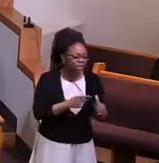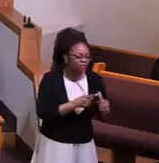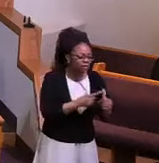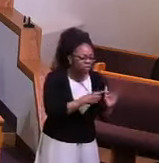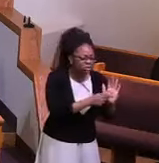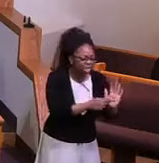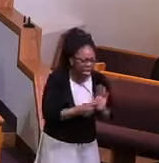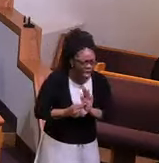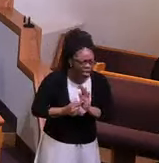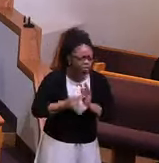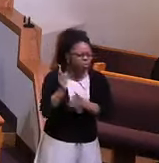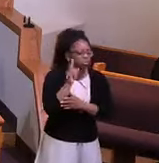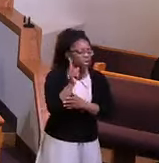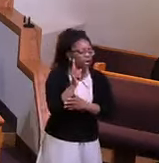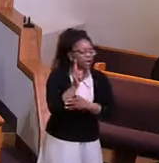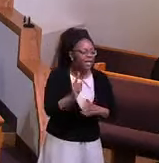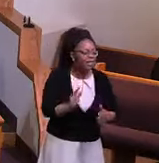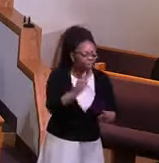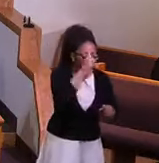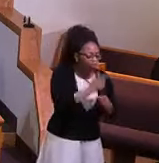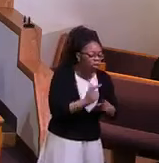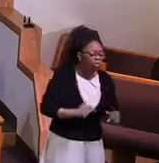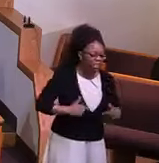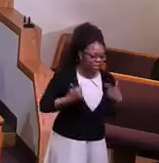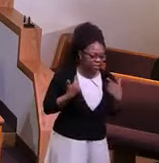was where he lived.